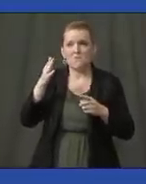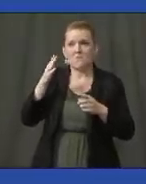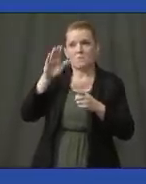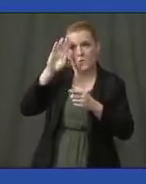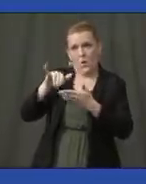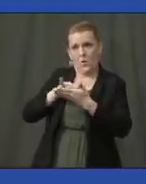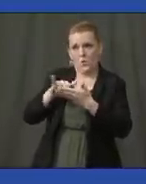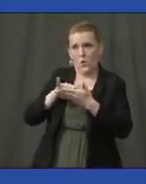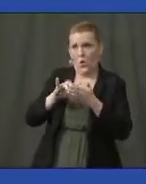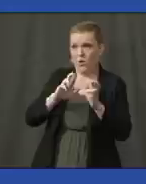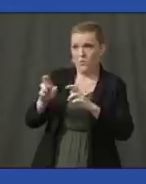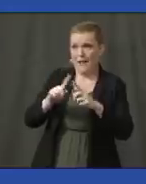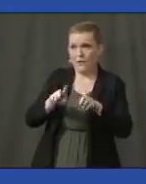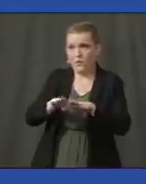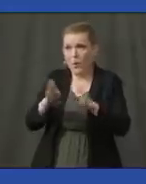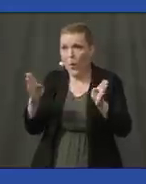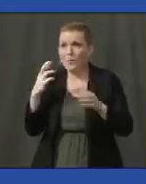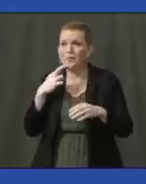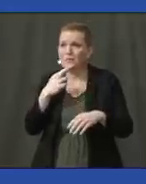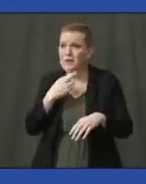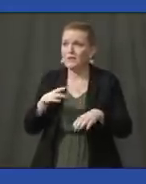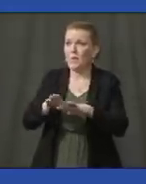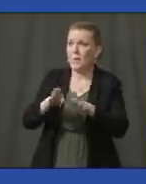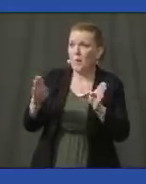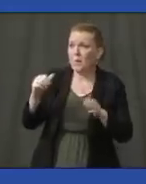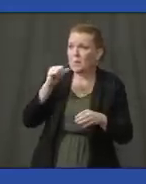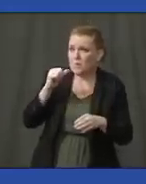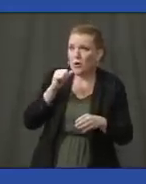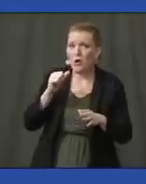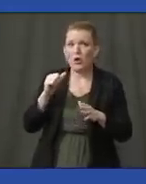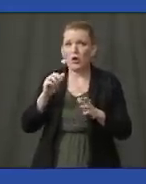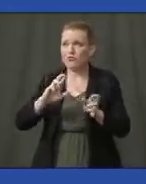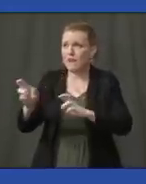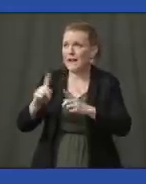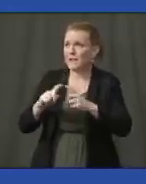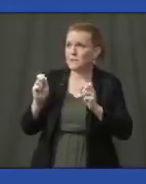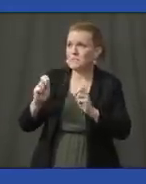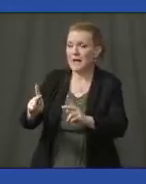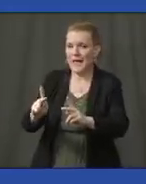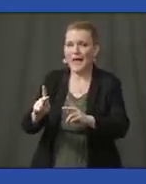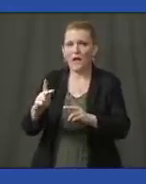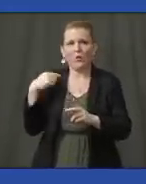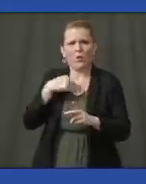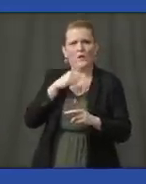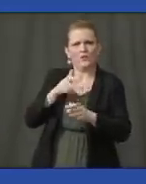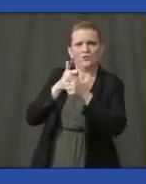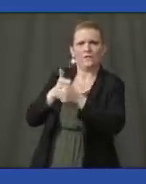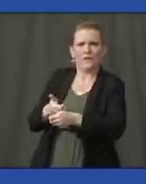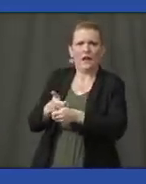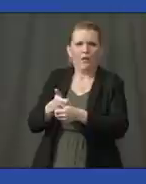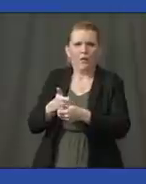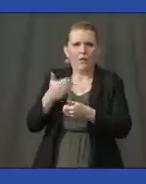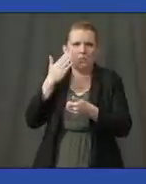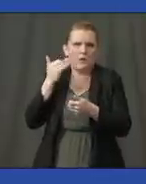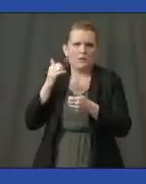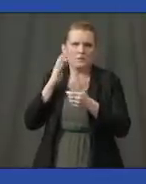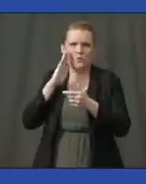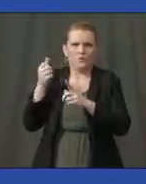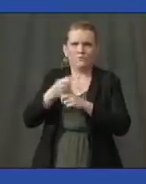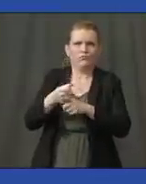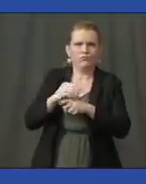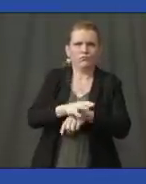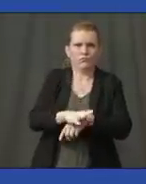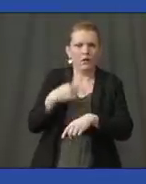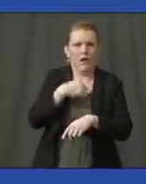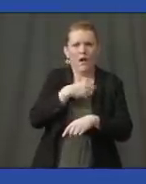New York and vice versa, I might say. That said, I understand that, look, all parts of the state in this region are very